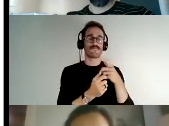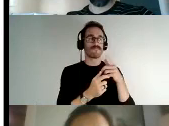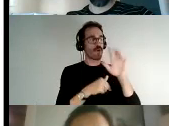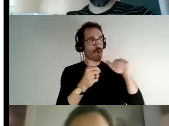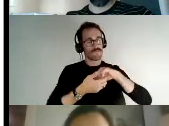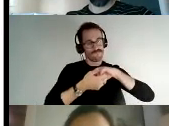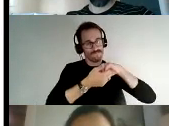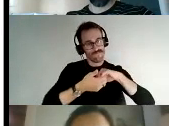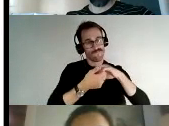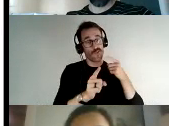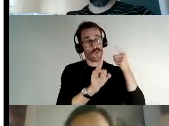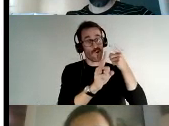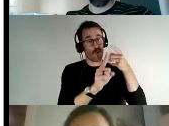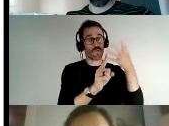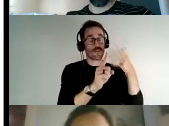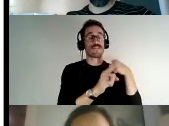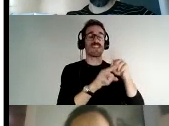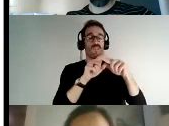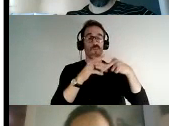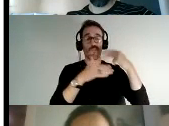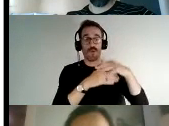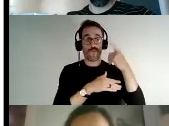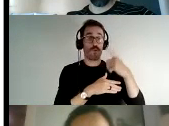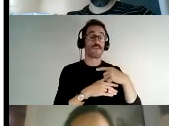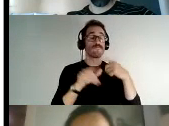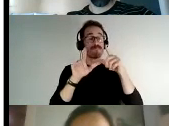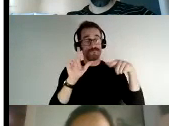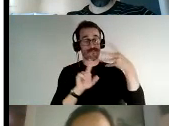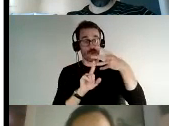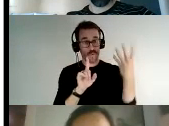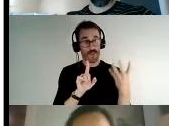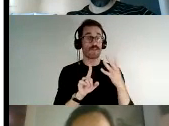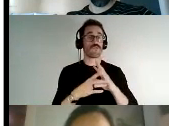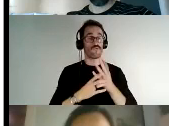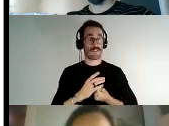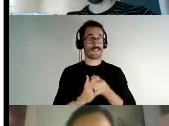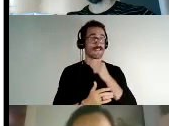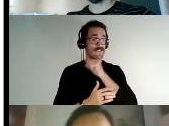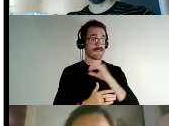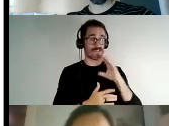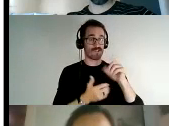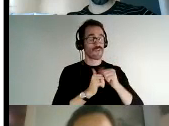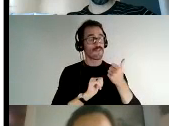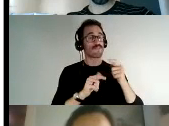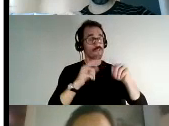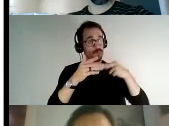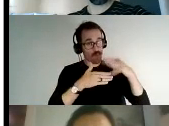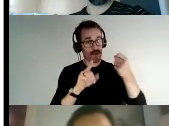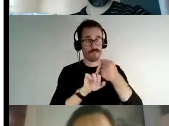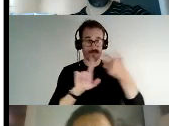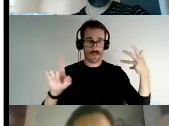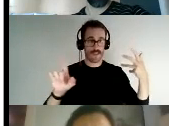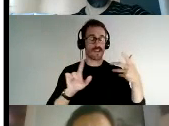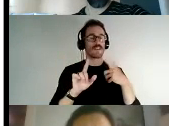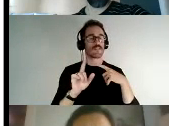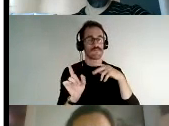of expanding programs and services for queer trans seniors. This is the beginning of the beginning because we're